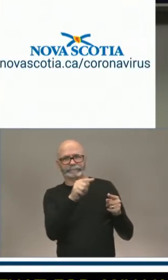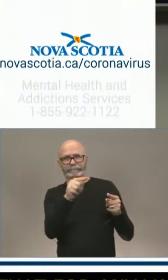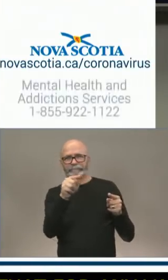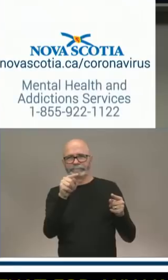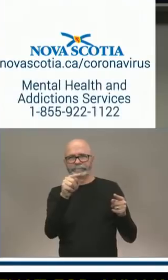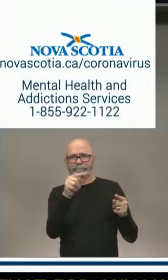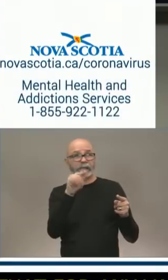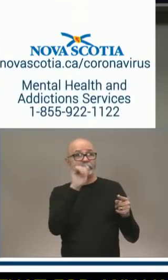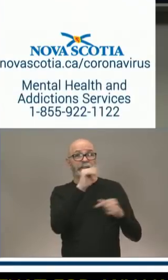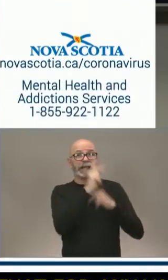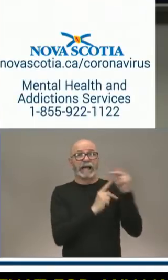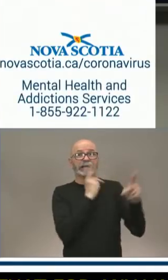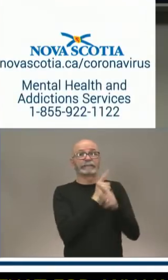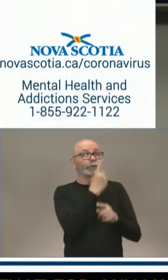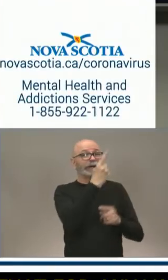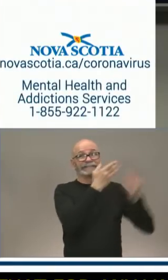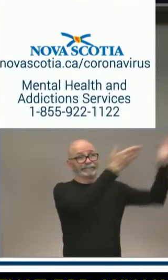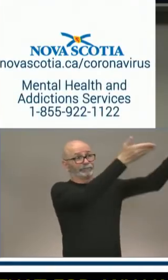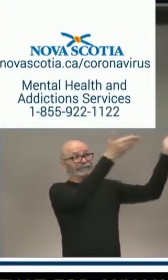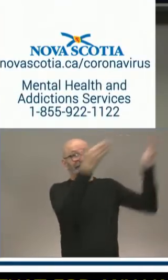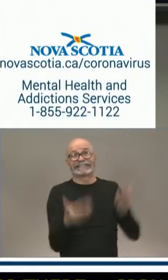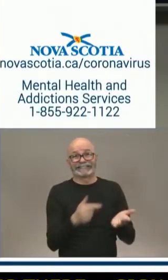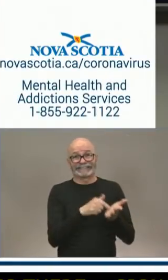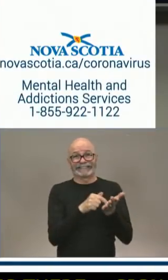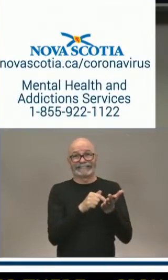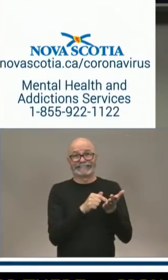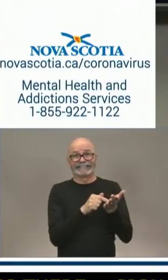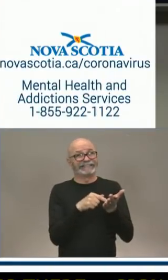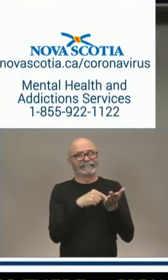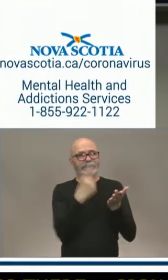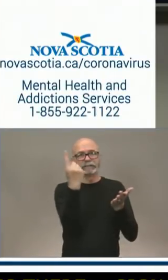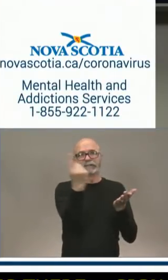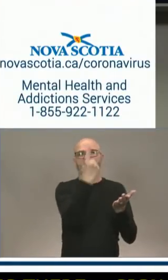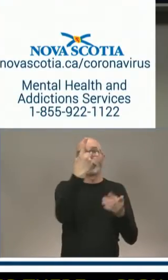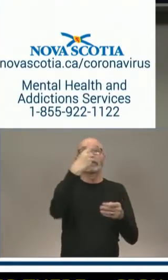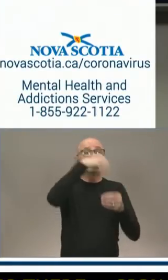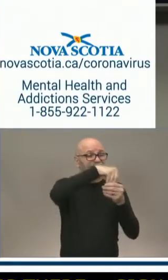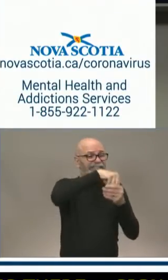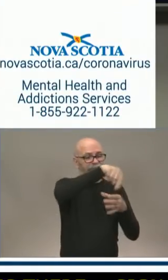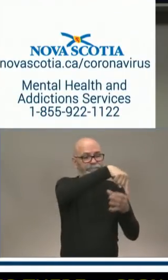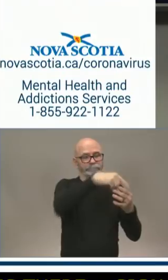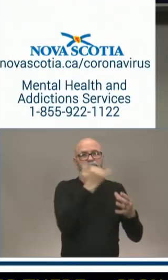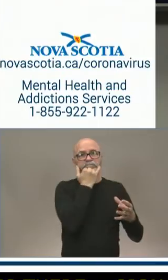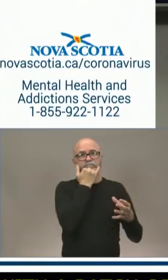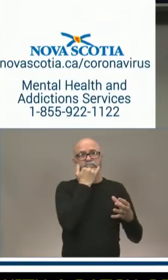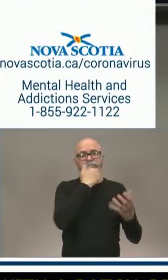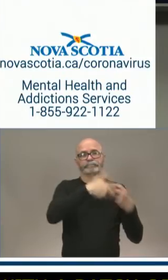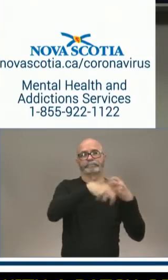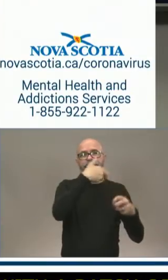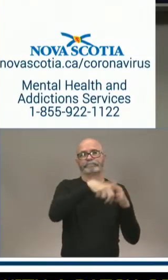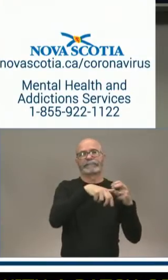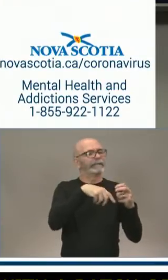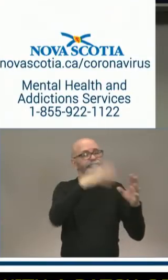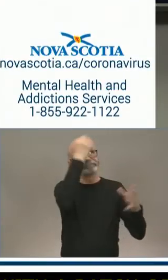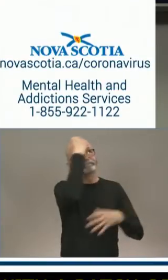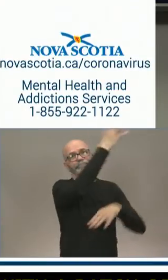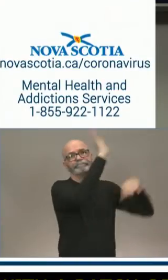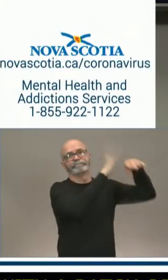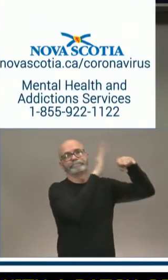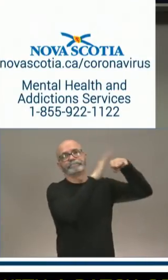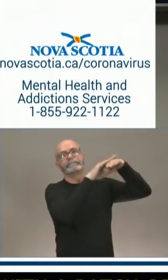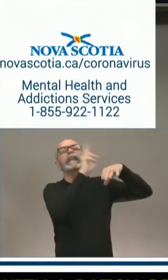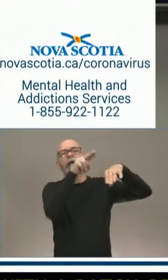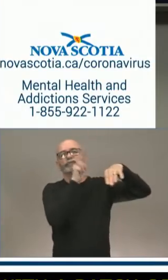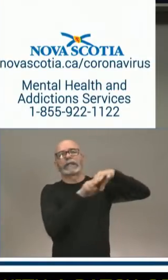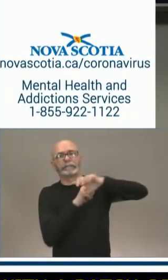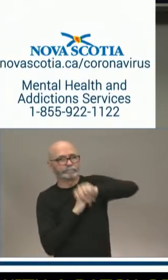more investigation. We also then report that up to the national level. And at a national level, the same process is